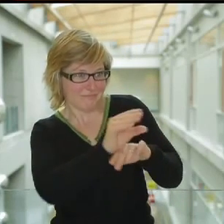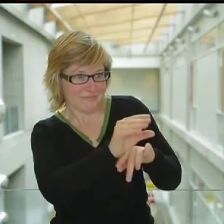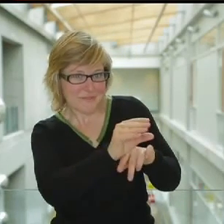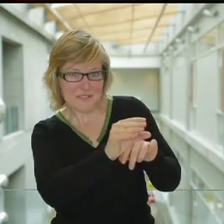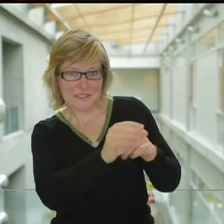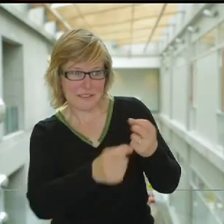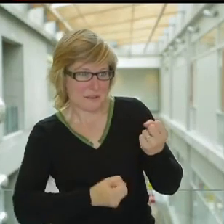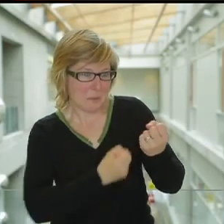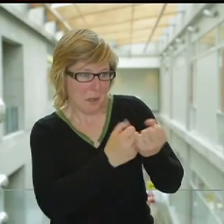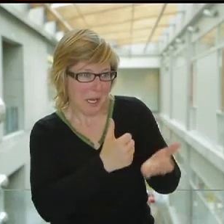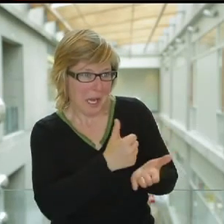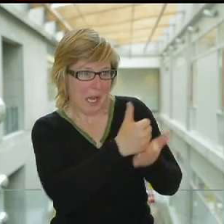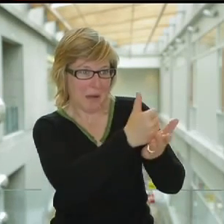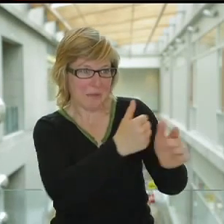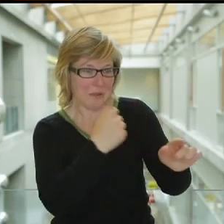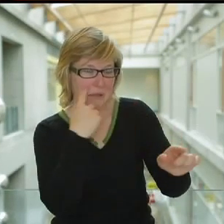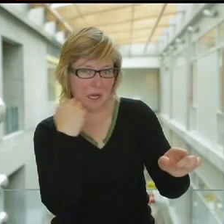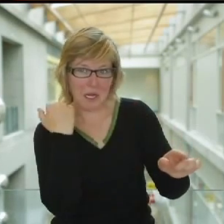I imagine